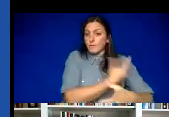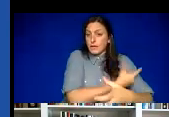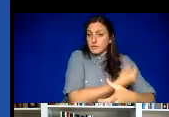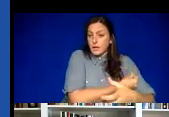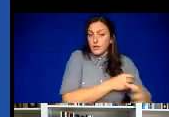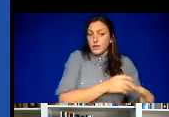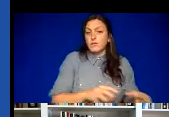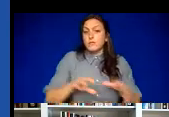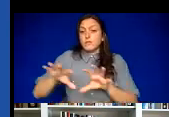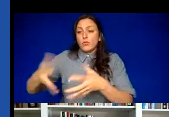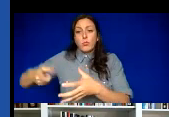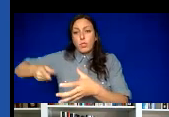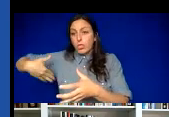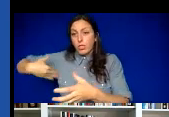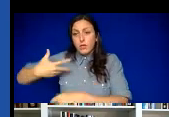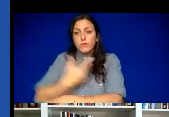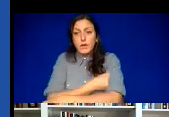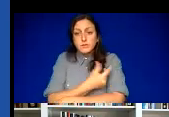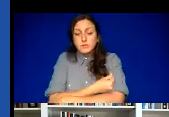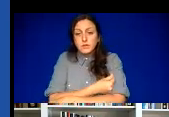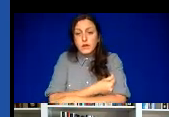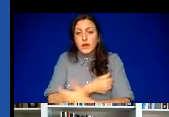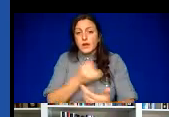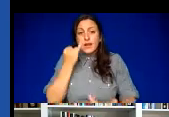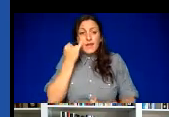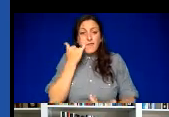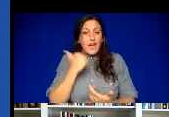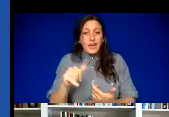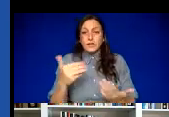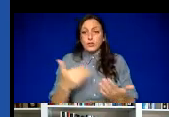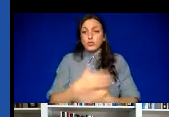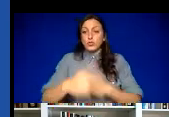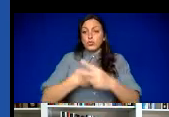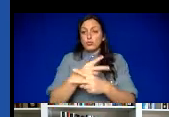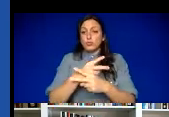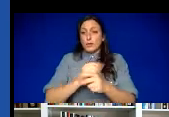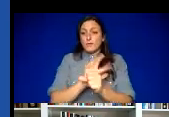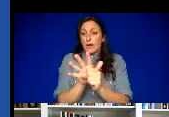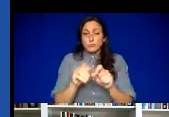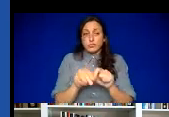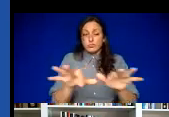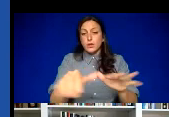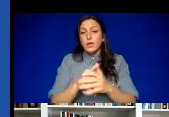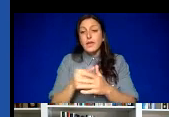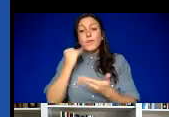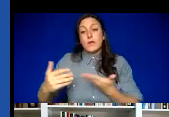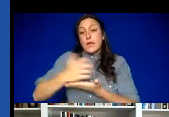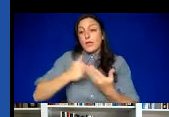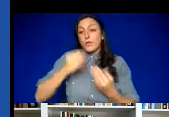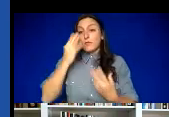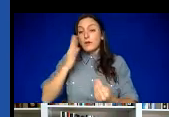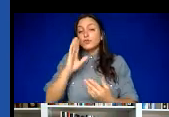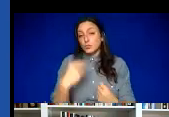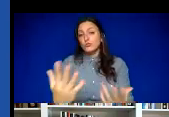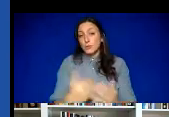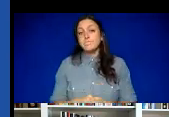vaccinated, and any cases of breakthrough virus that we see. And so as we gather more information about that, we will certainly share that.